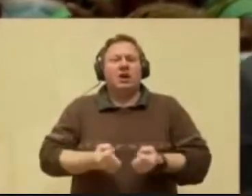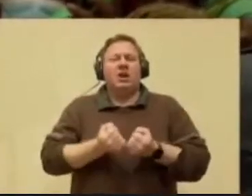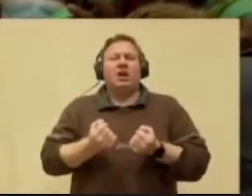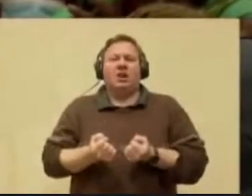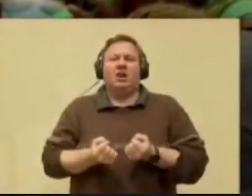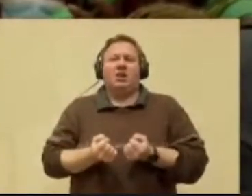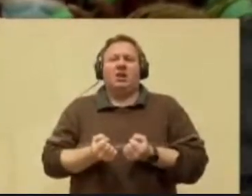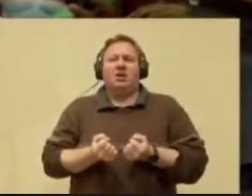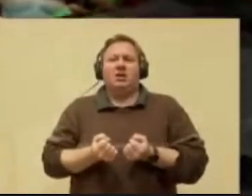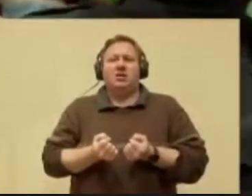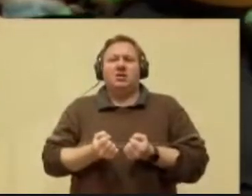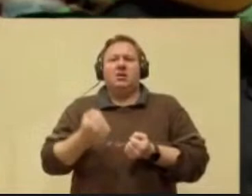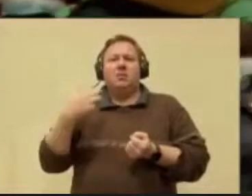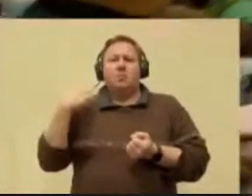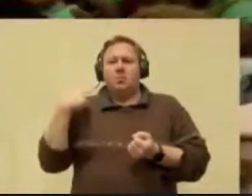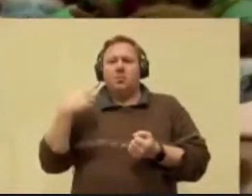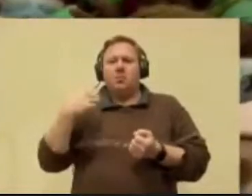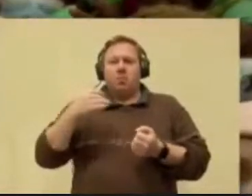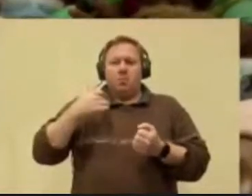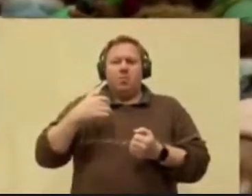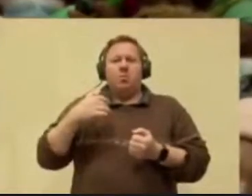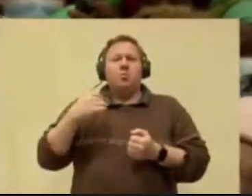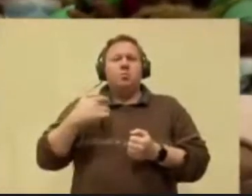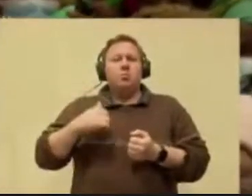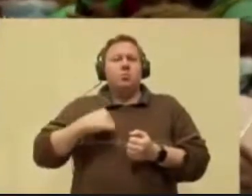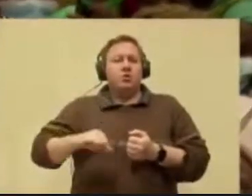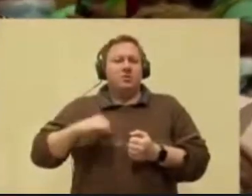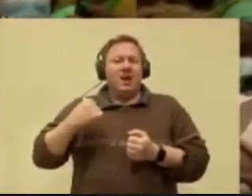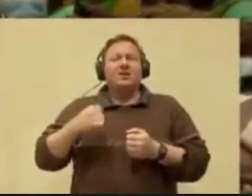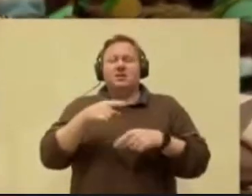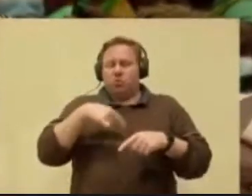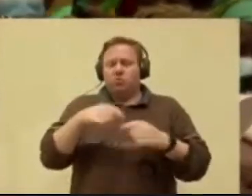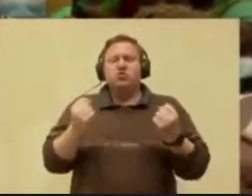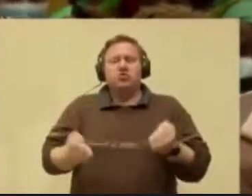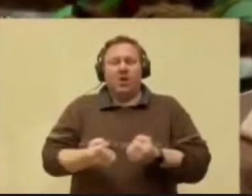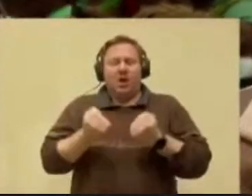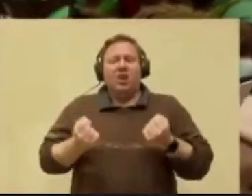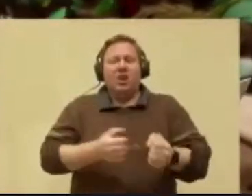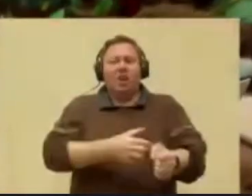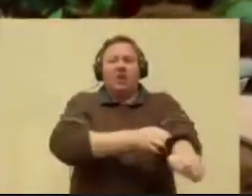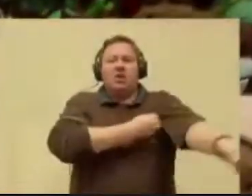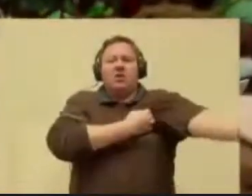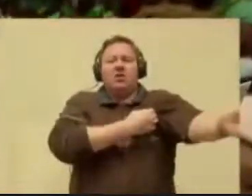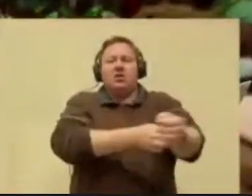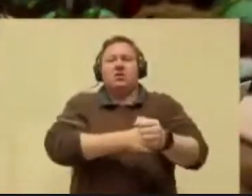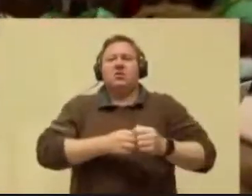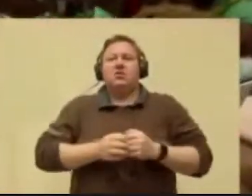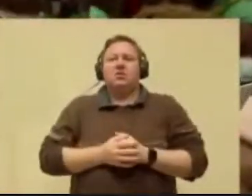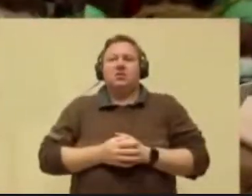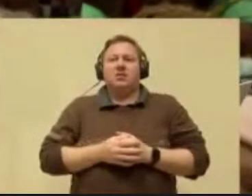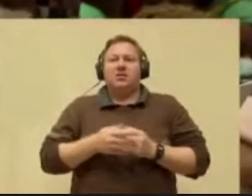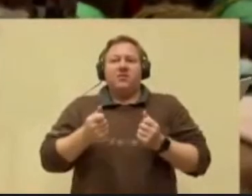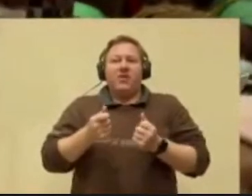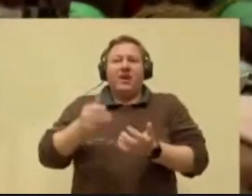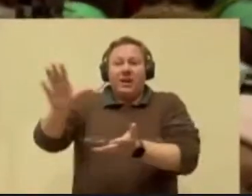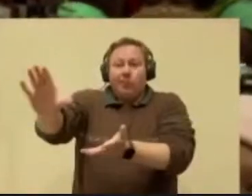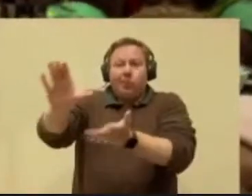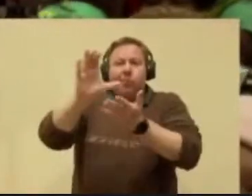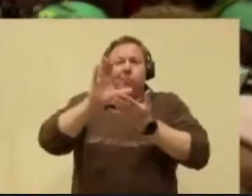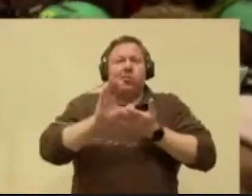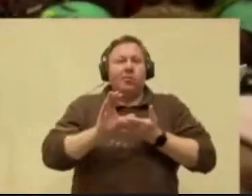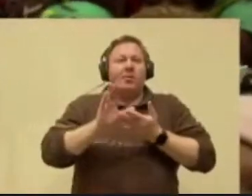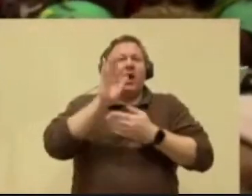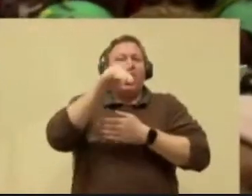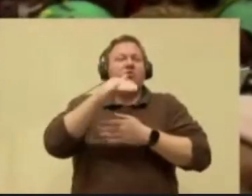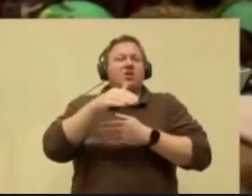a municipality where we have a as a funding outside the